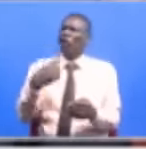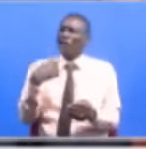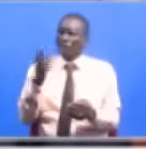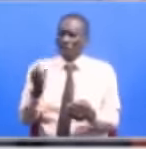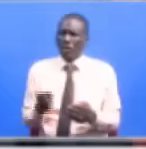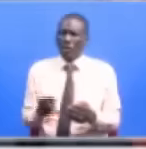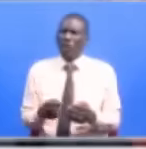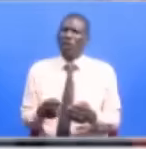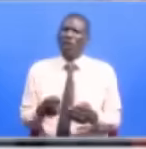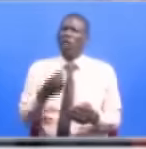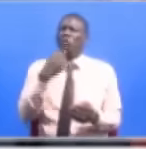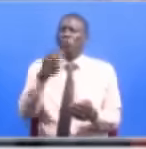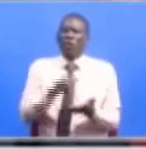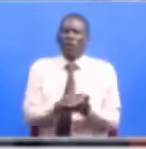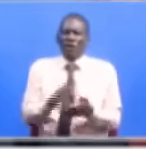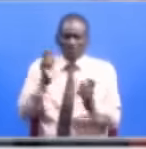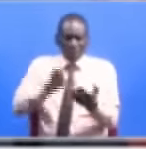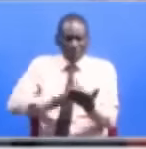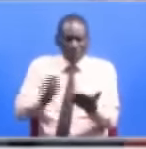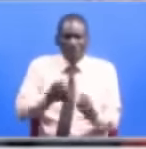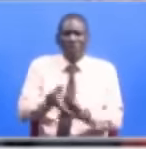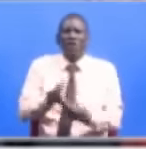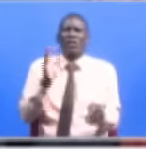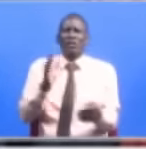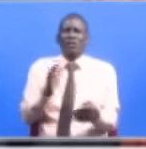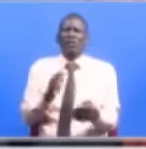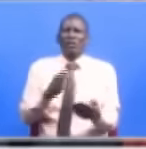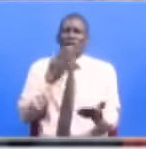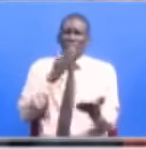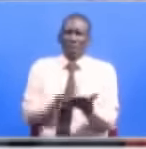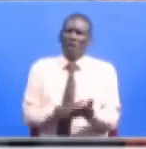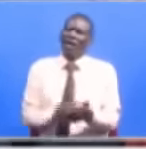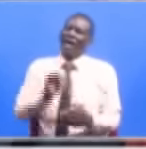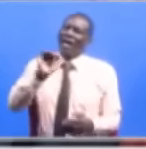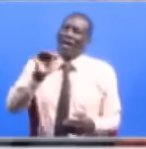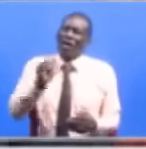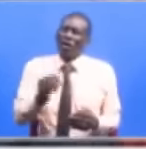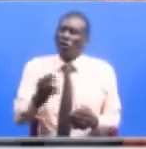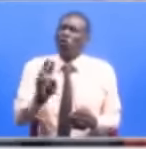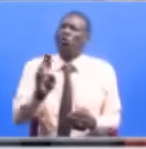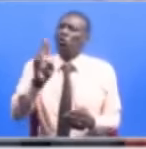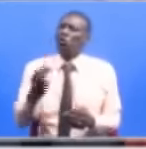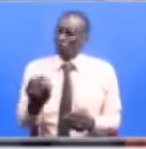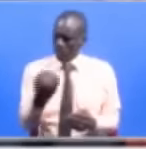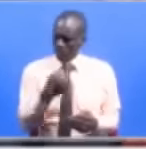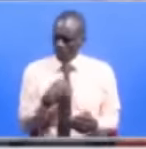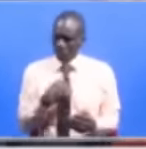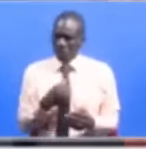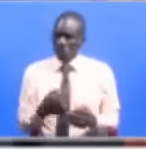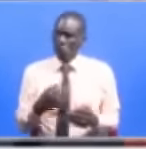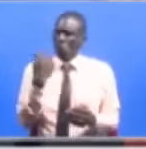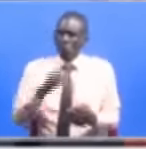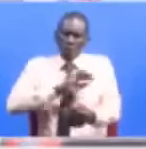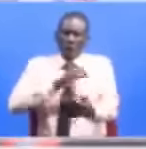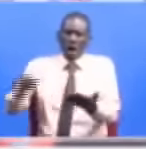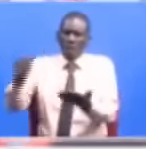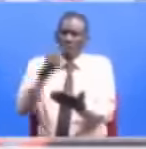for my resignation letter. So Uhuru said, who is your appointing authority? And that is how my relationship with William Ruto